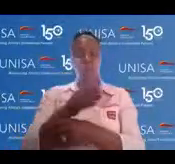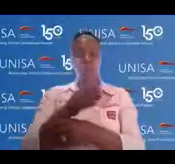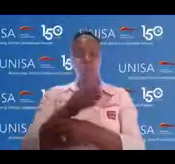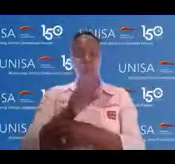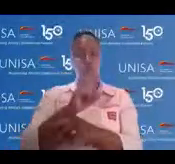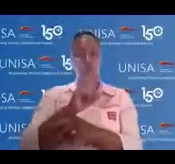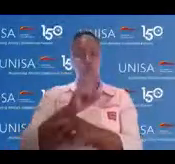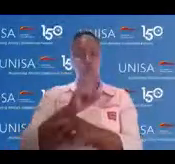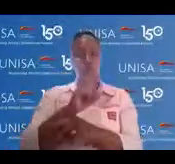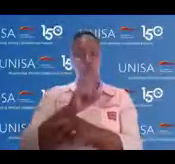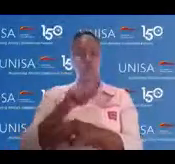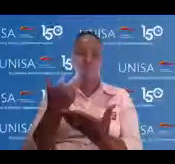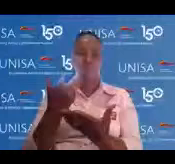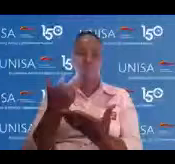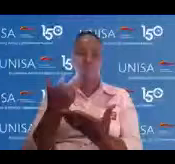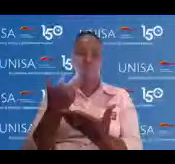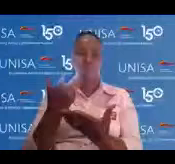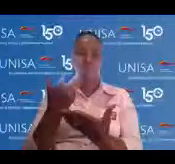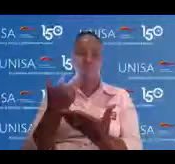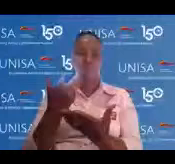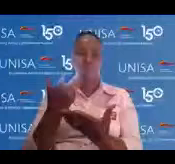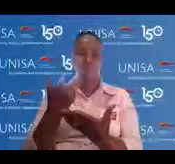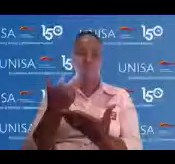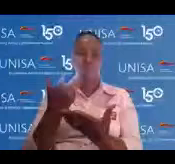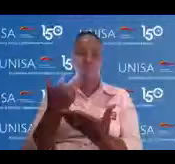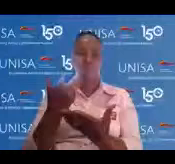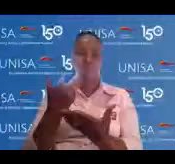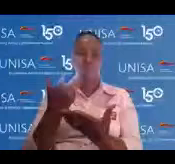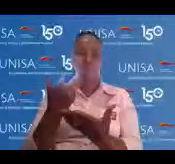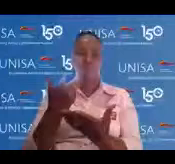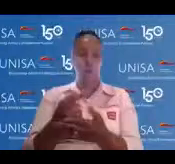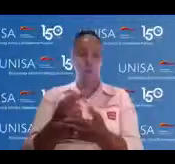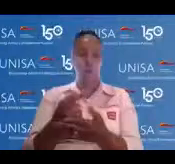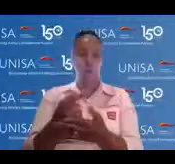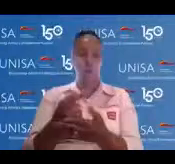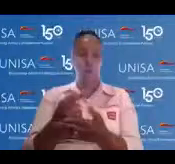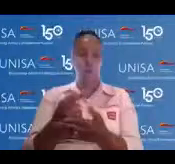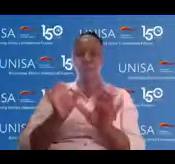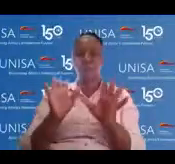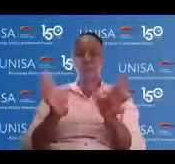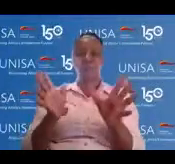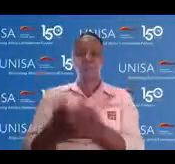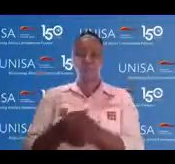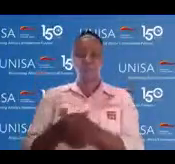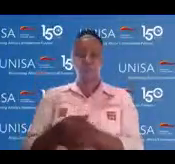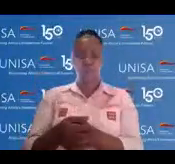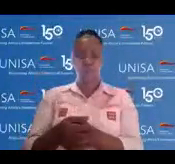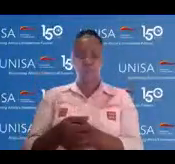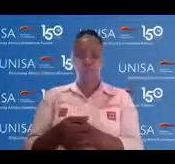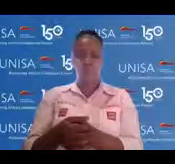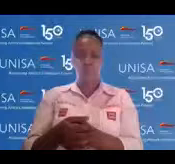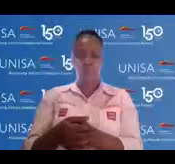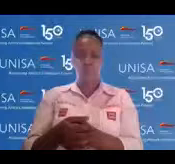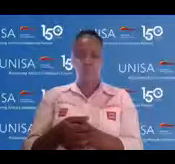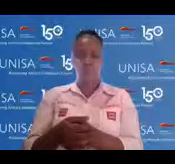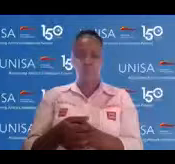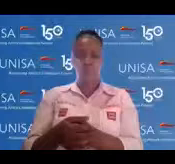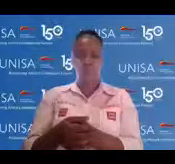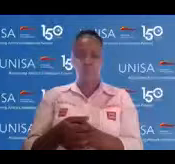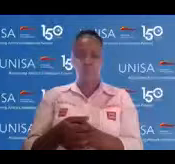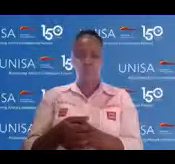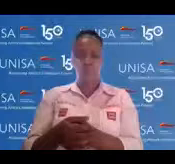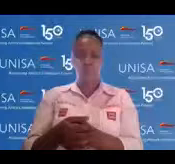that works with your laptop or on a desktop PC. Now, your computer requires a microphone and a camera or